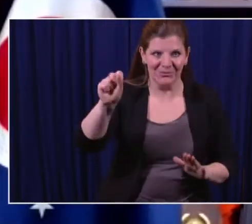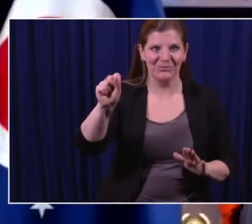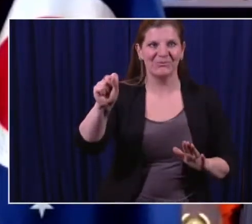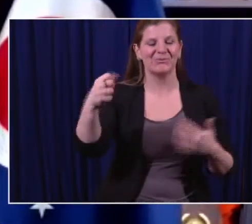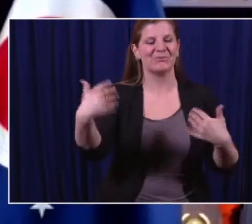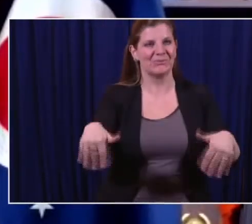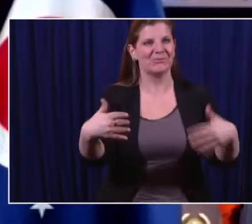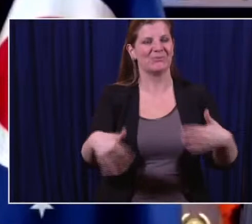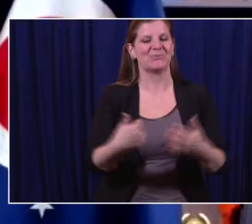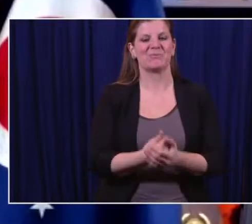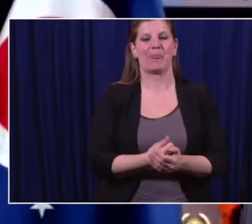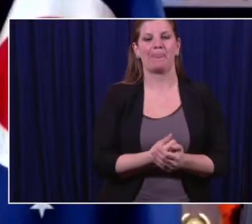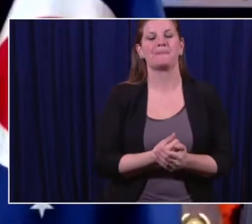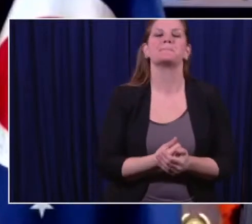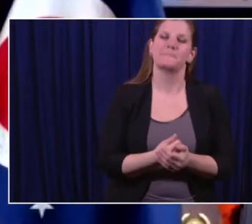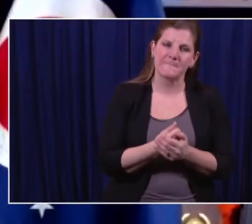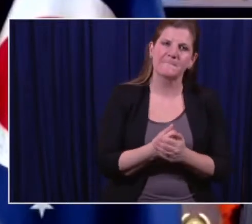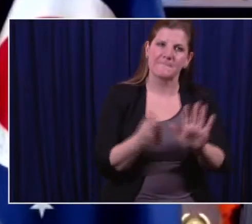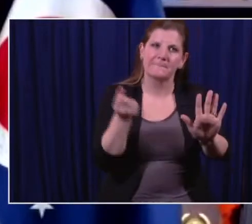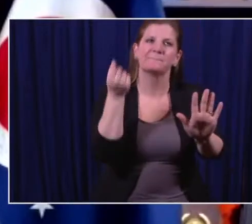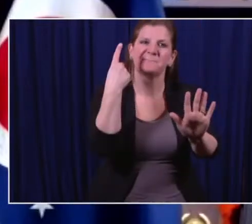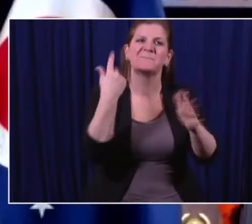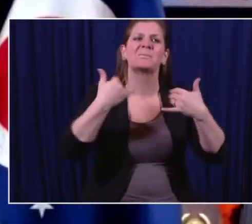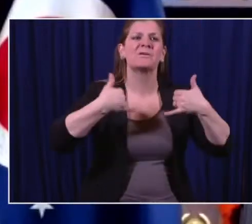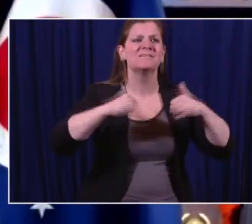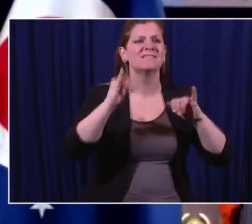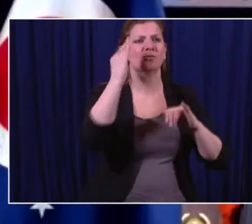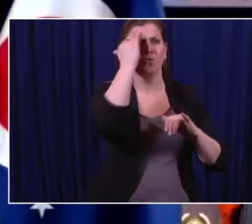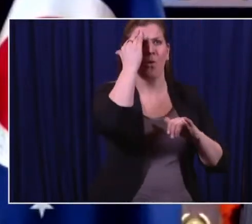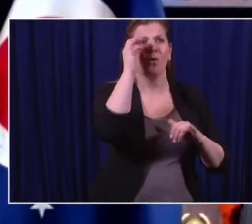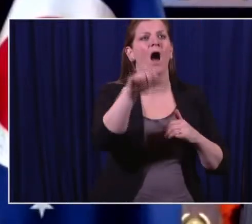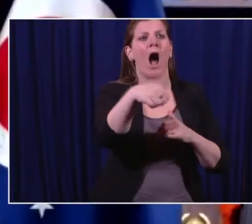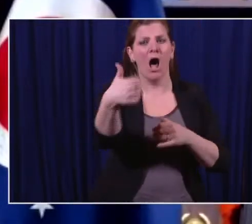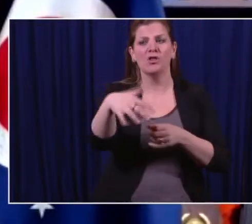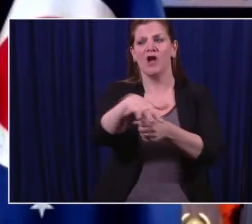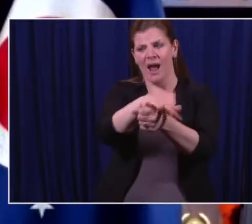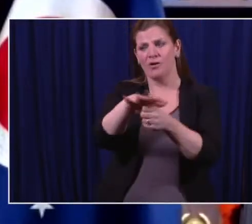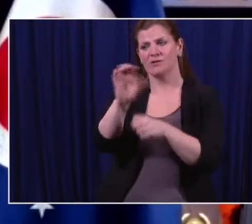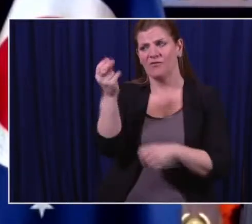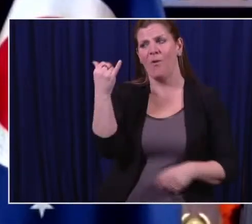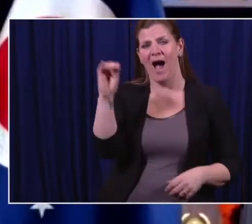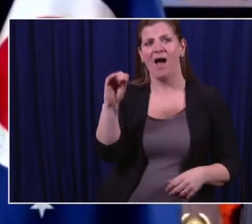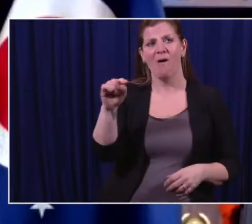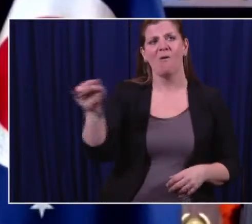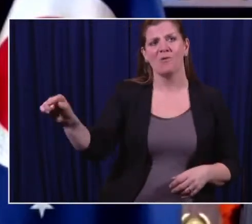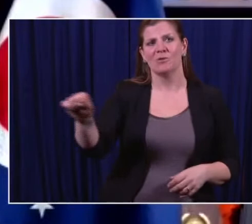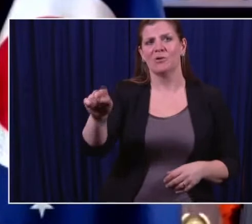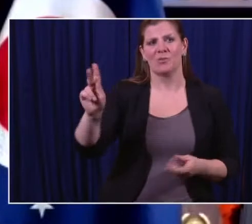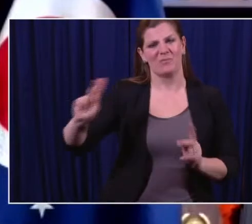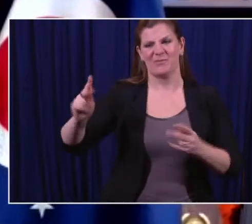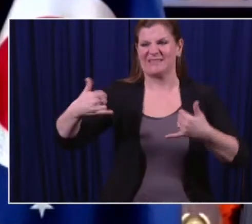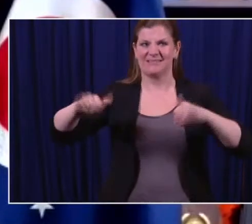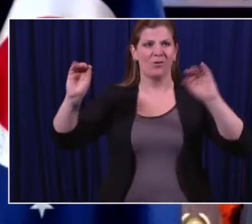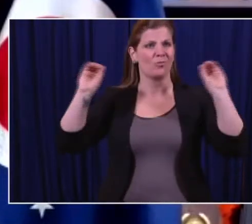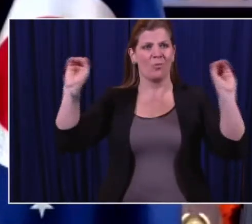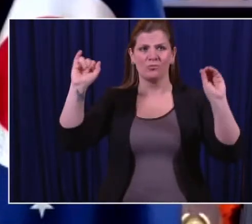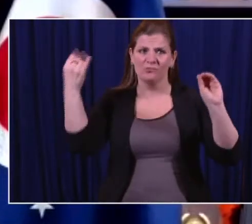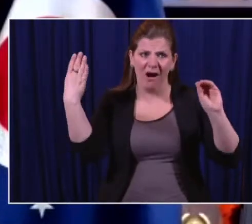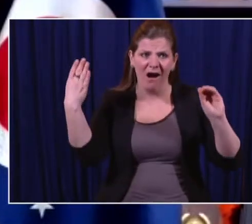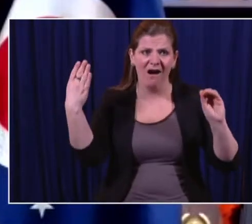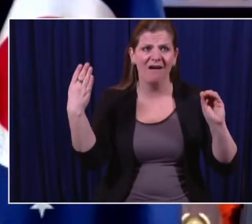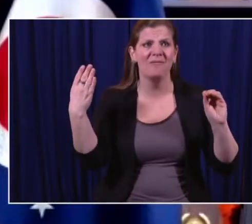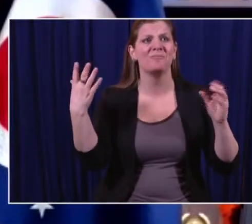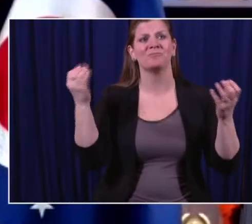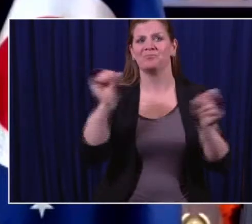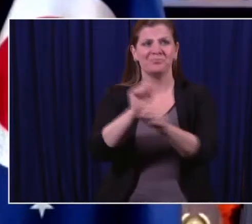But we know that there are still places in Ohio where people aren't back to work. We know that there are a